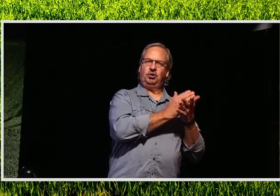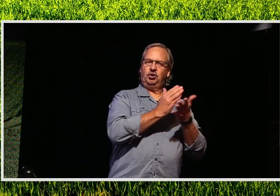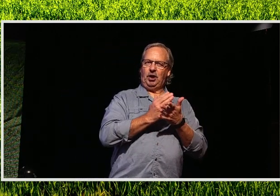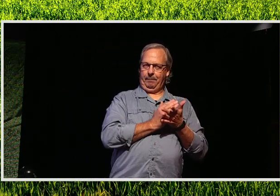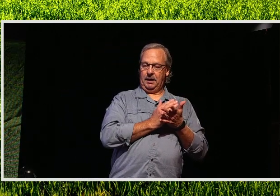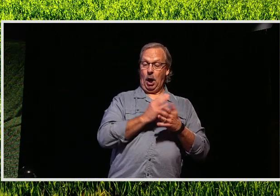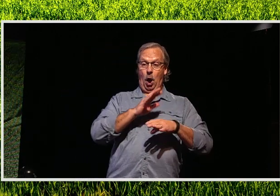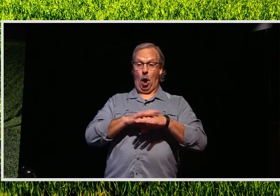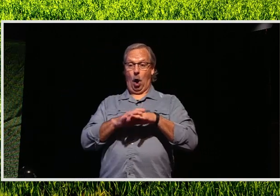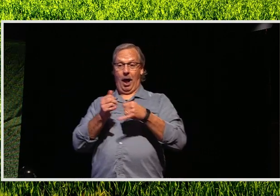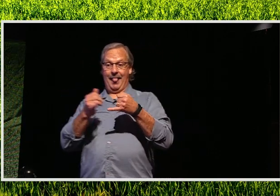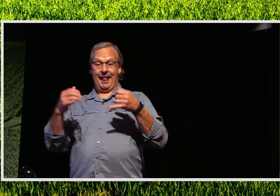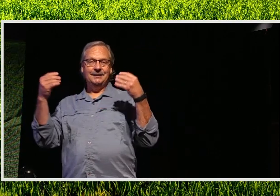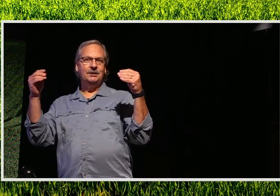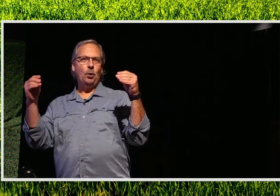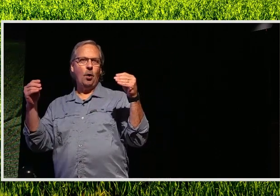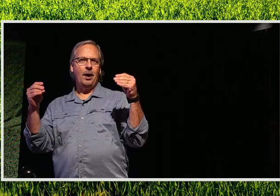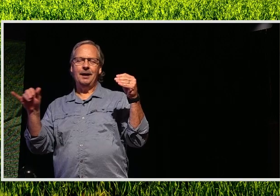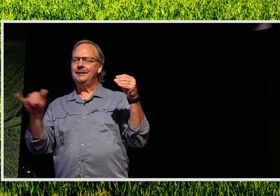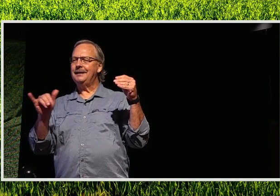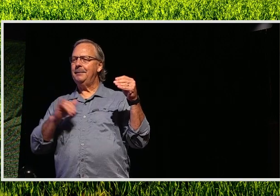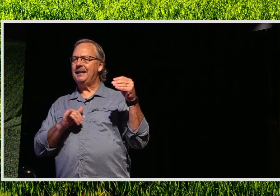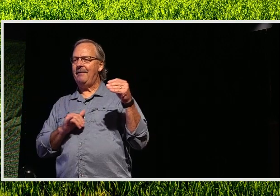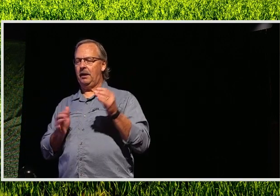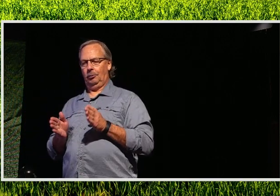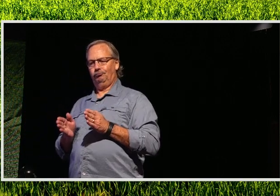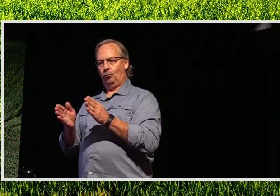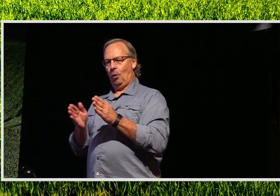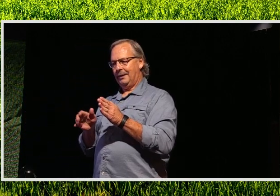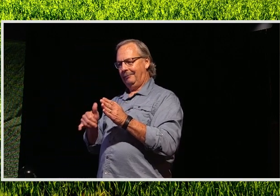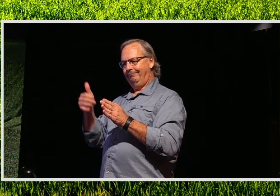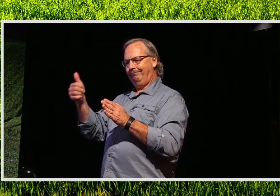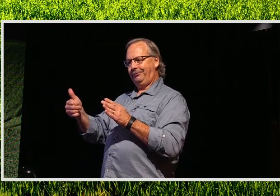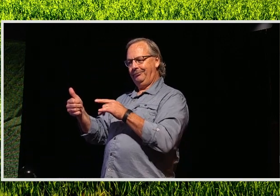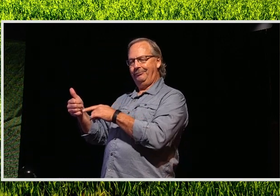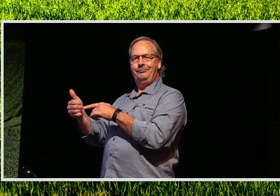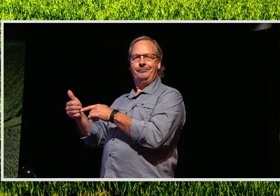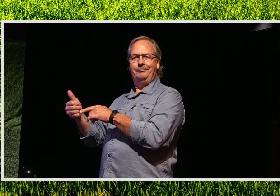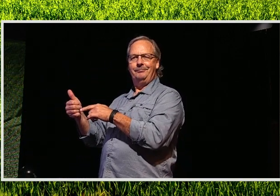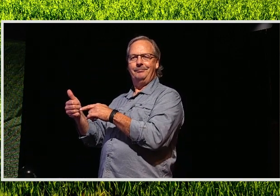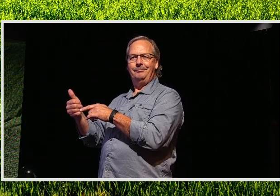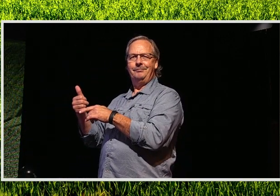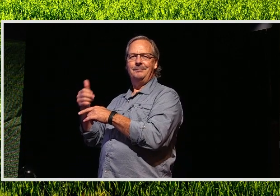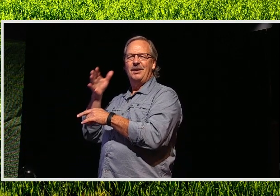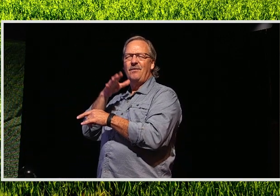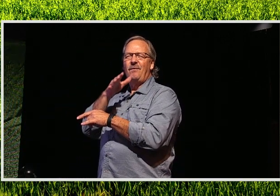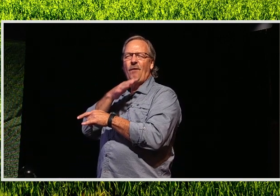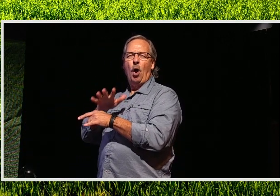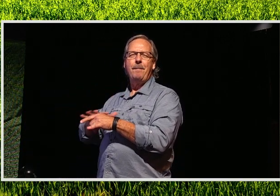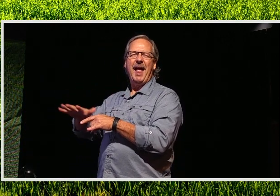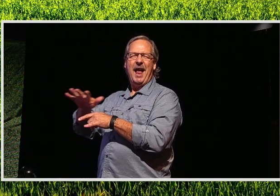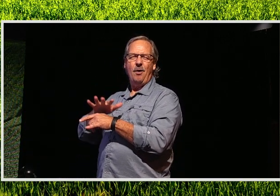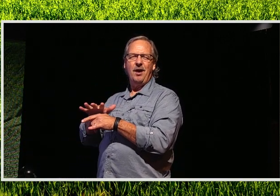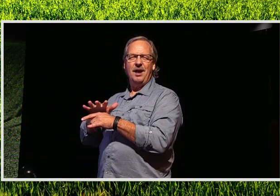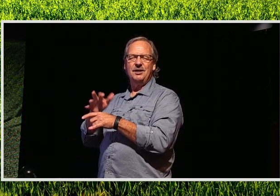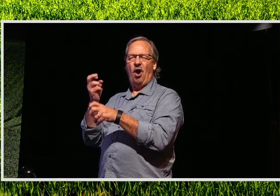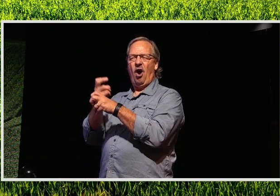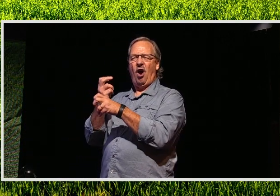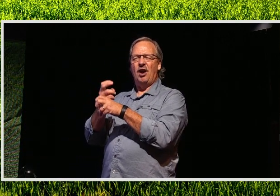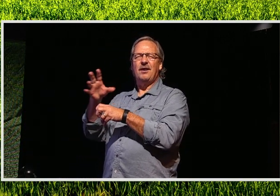store through Barn to Door is like having a roadside stand in a rural area. It's hard for customers to find and